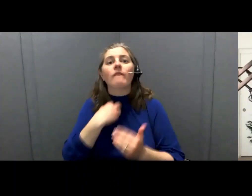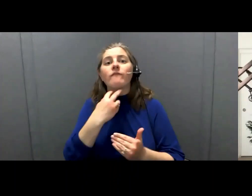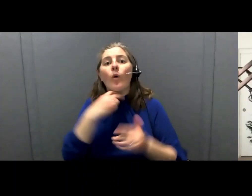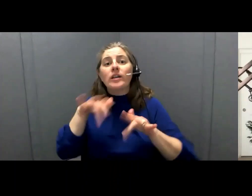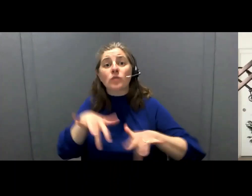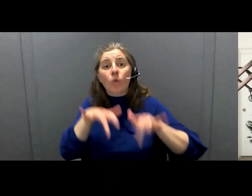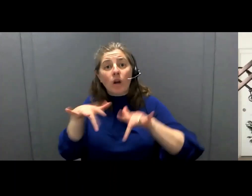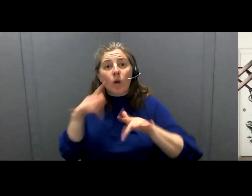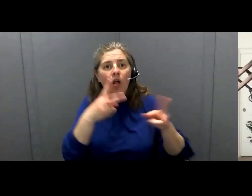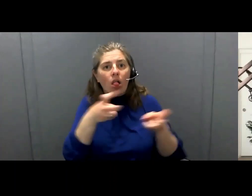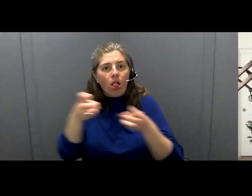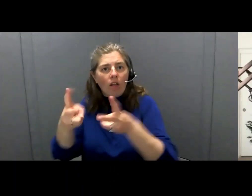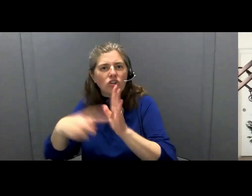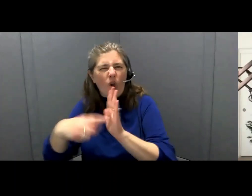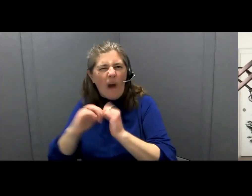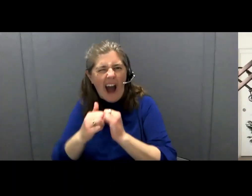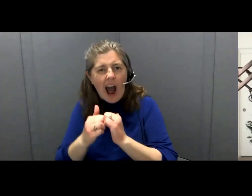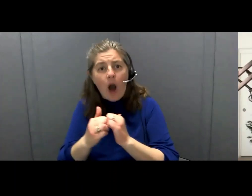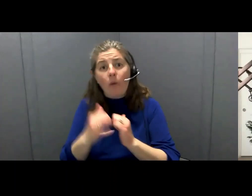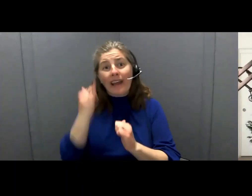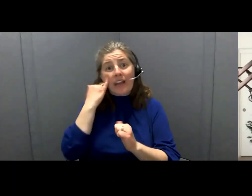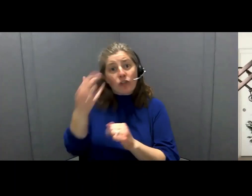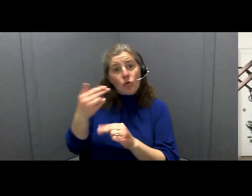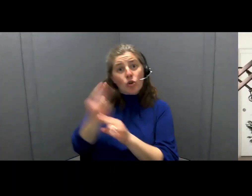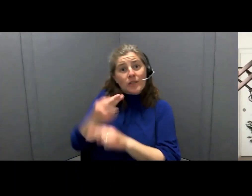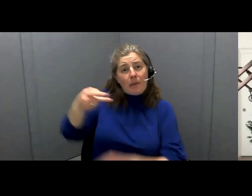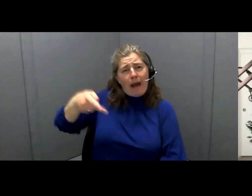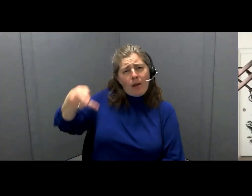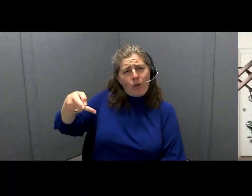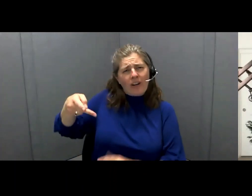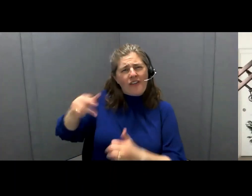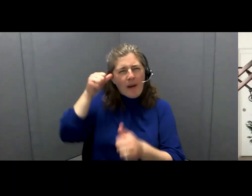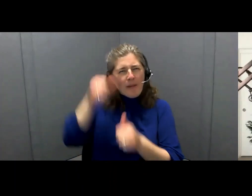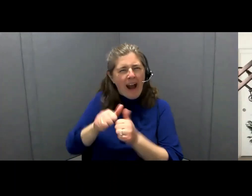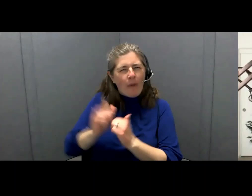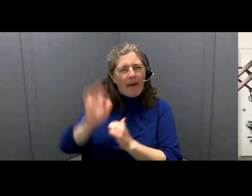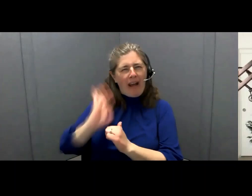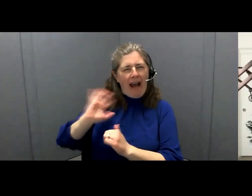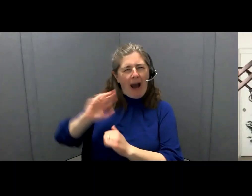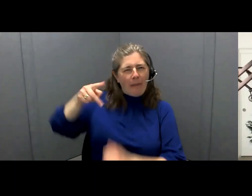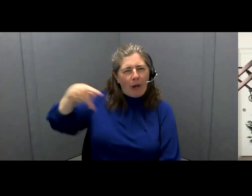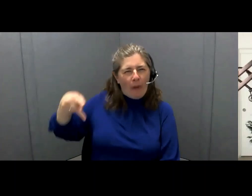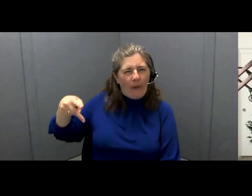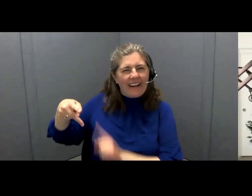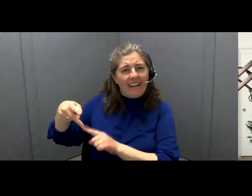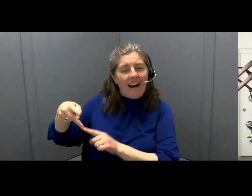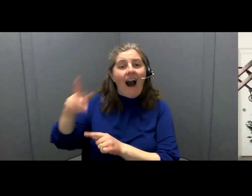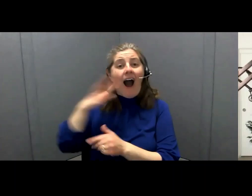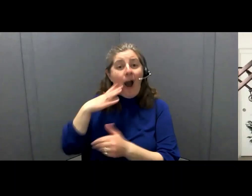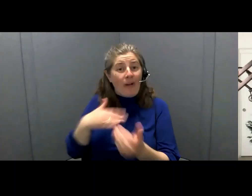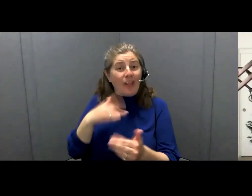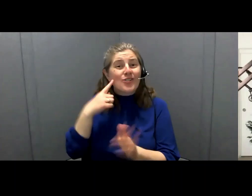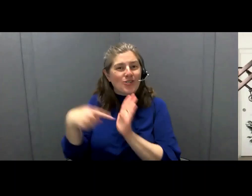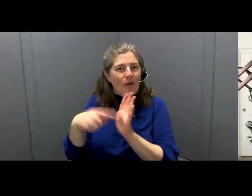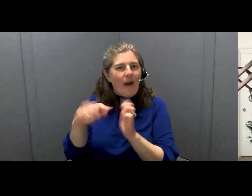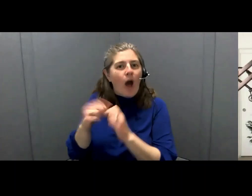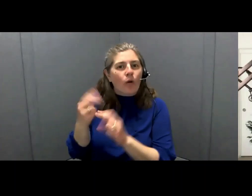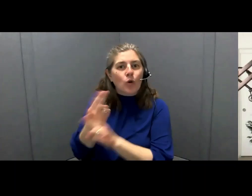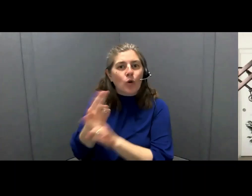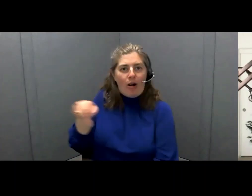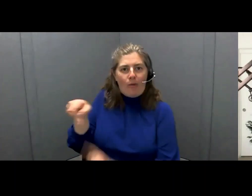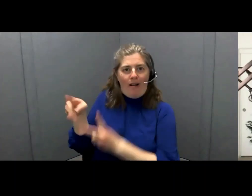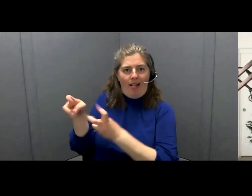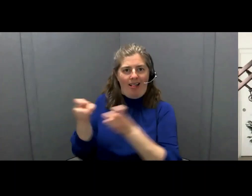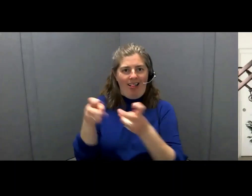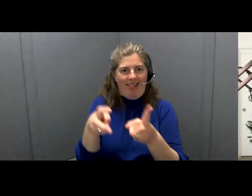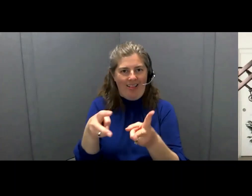recording. And if you have a PowerPoint, I mean, how we used to do things. If you have a PowerPoint, I will even show you how to use that.